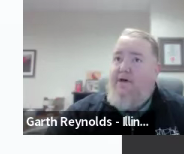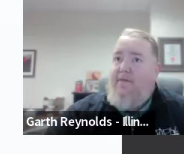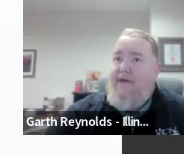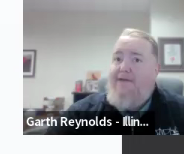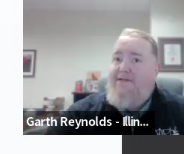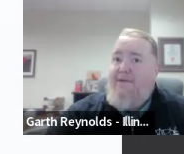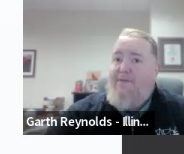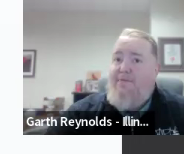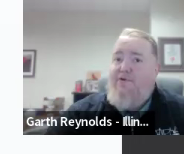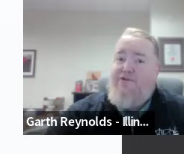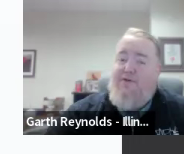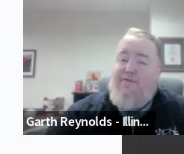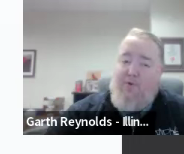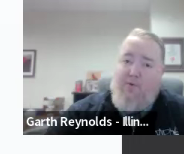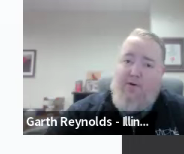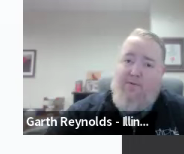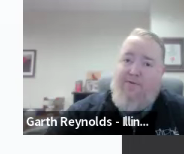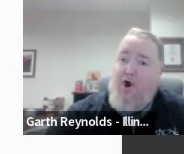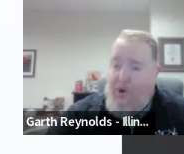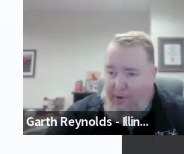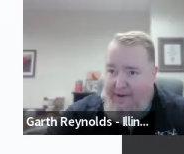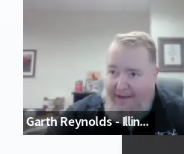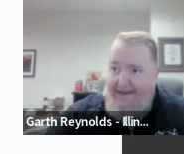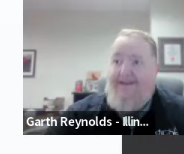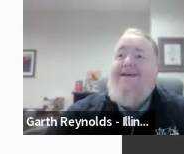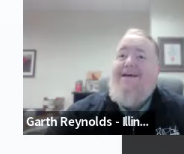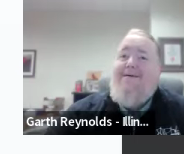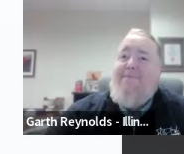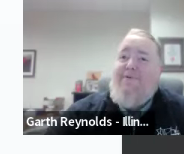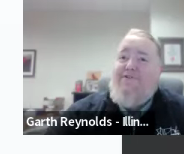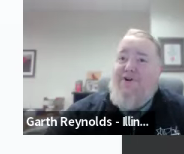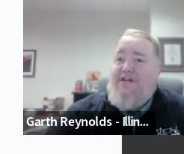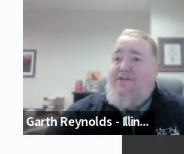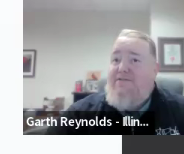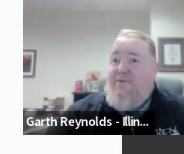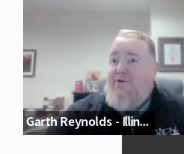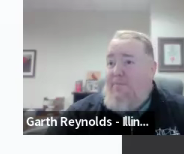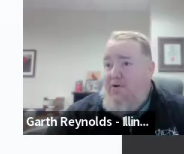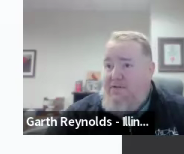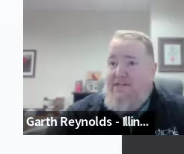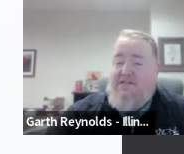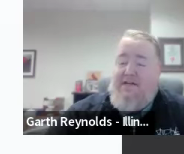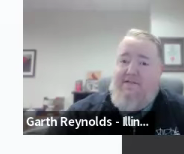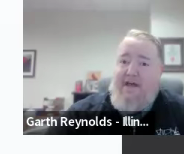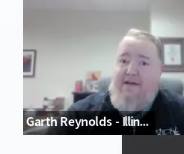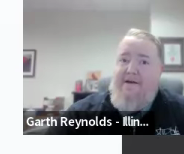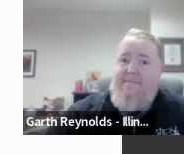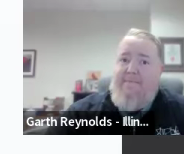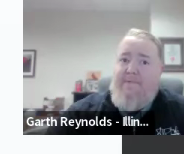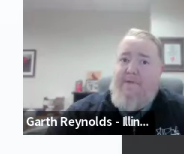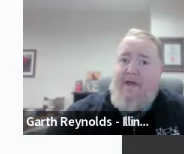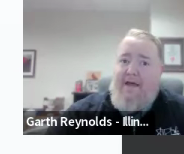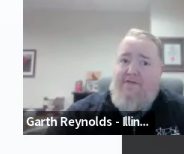moment as we push forward with the hard work ahead, starting for tomorrow's legislative